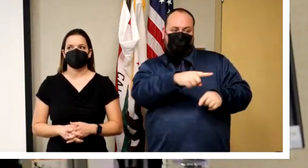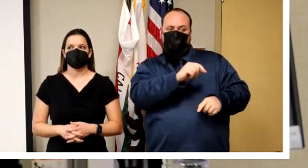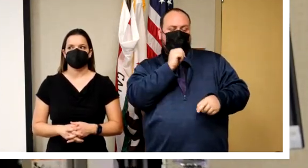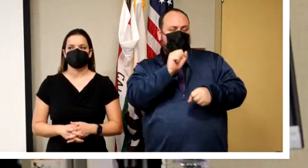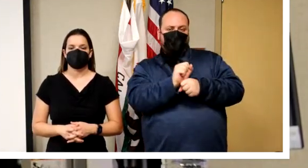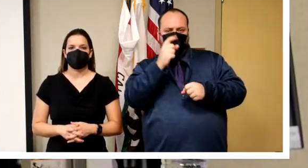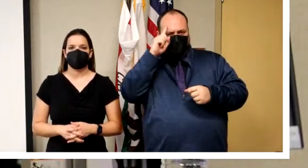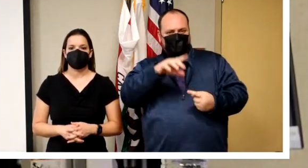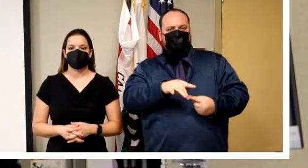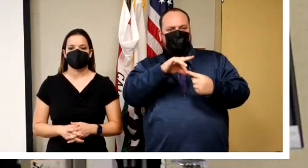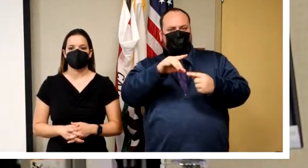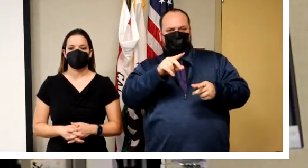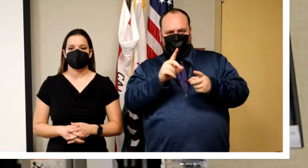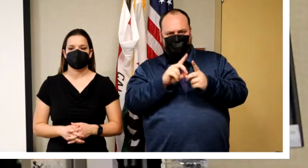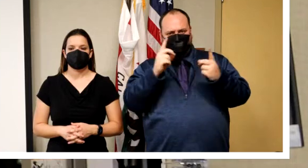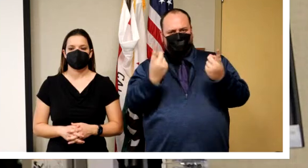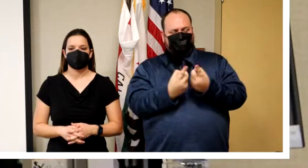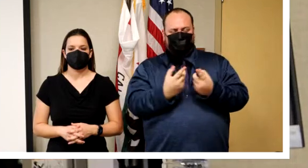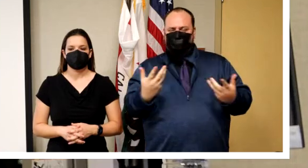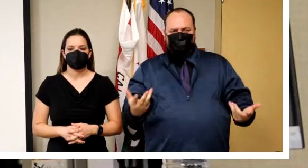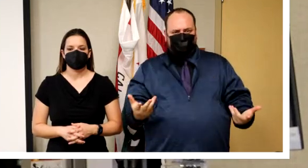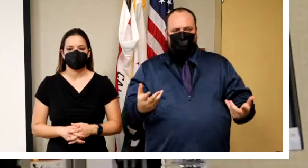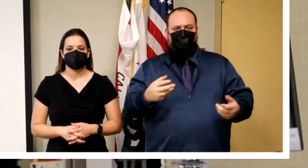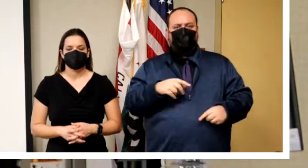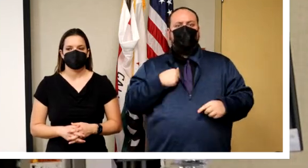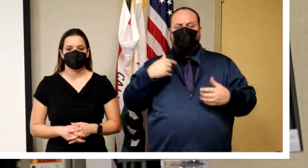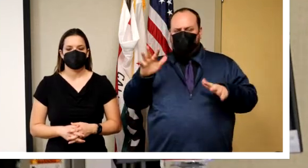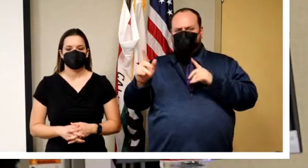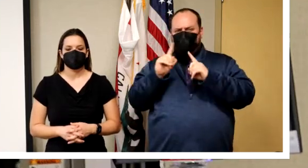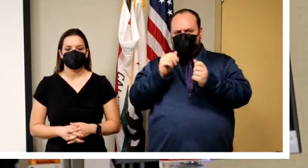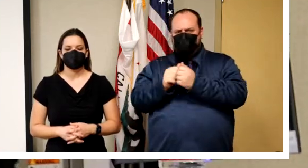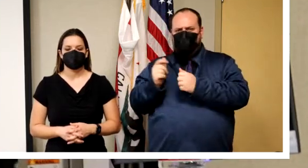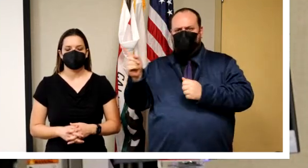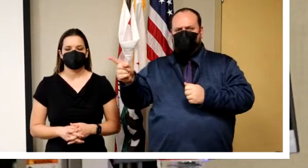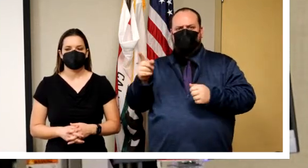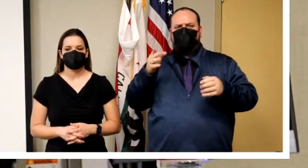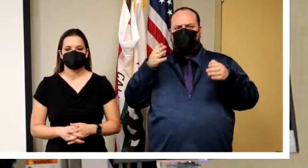out. Communities of interest, I talked about that.